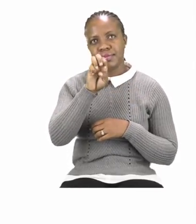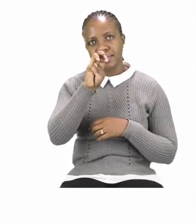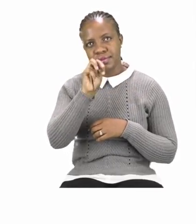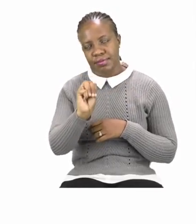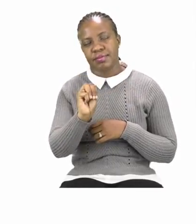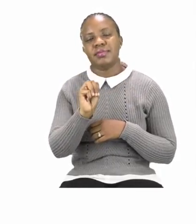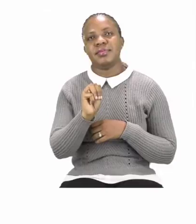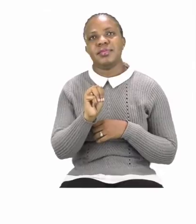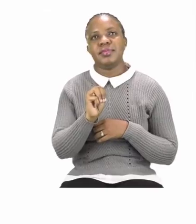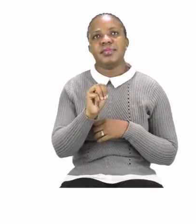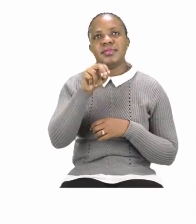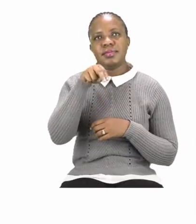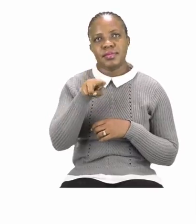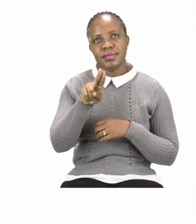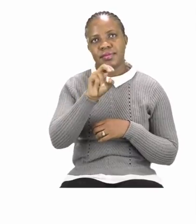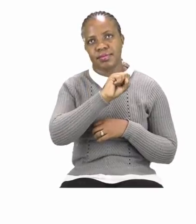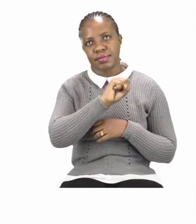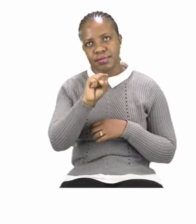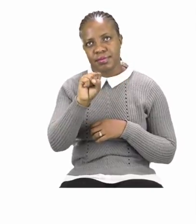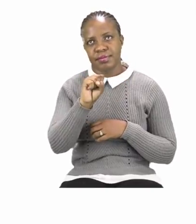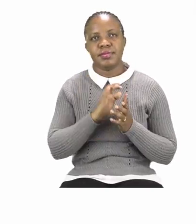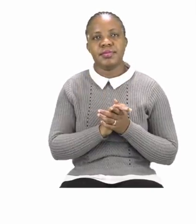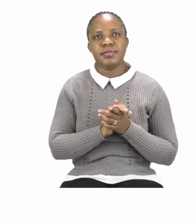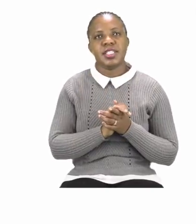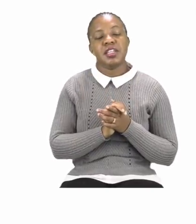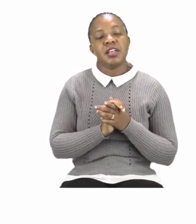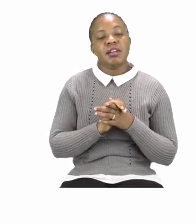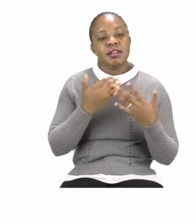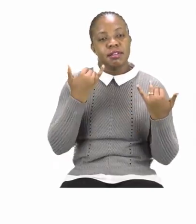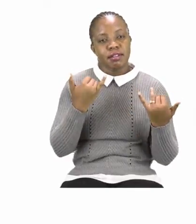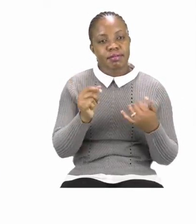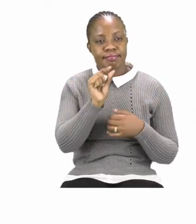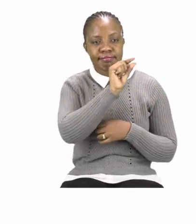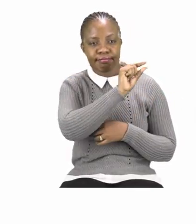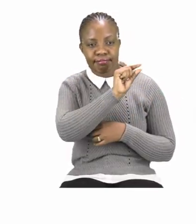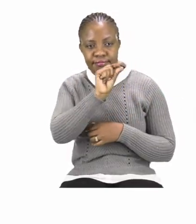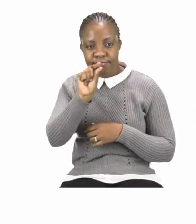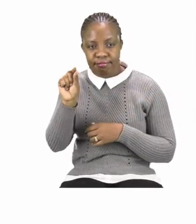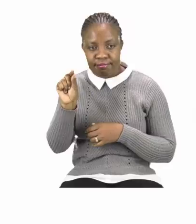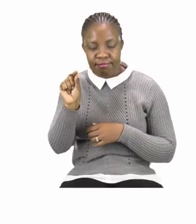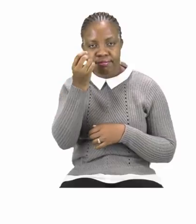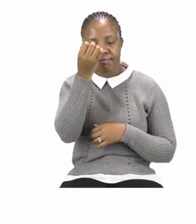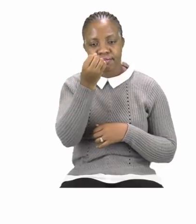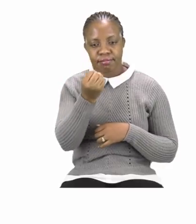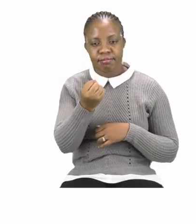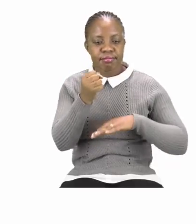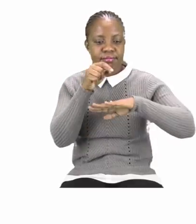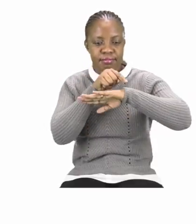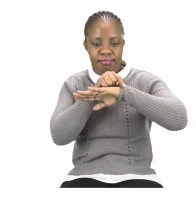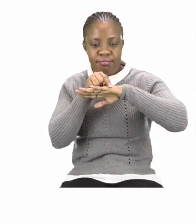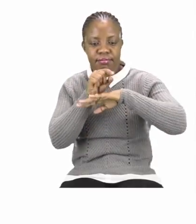pronouns to rewrite the sentences and change the underlined words to